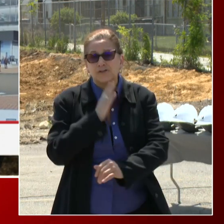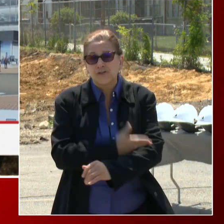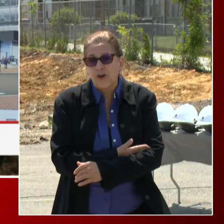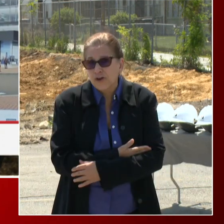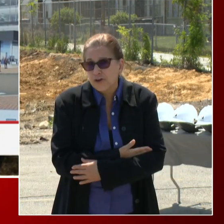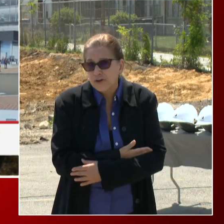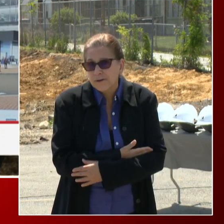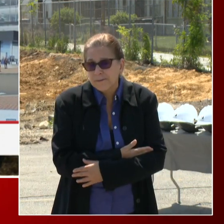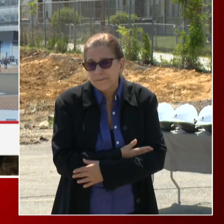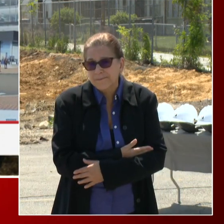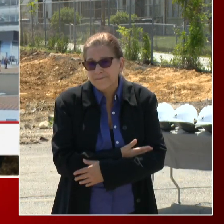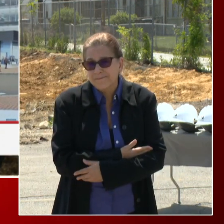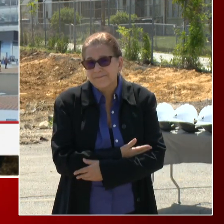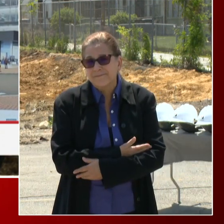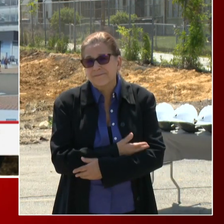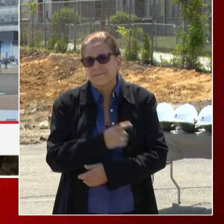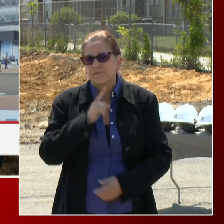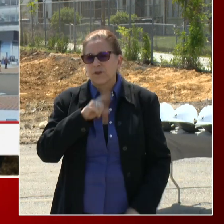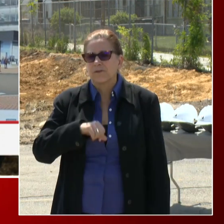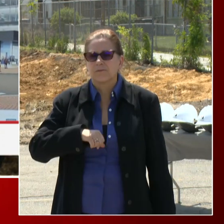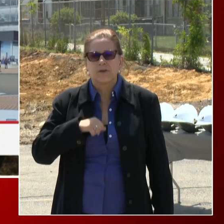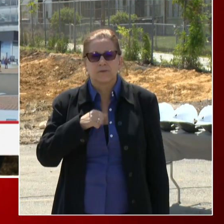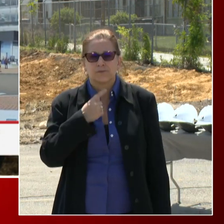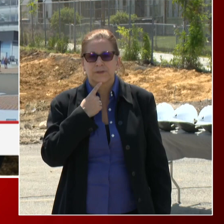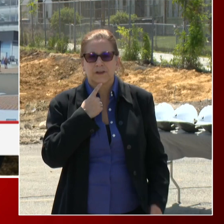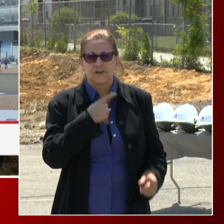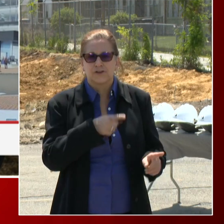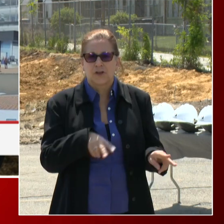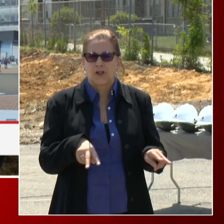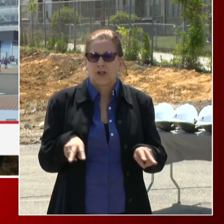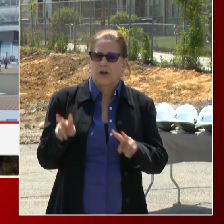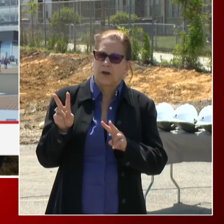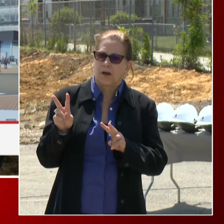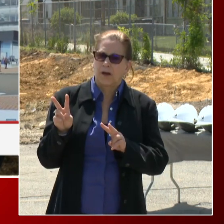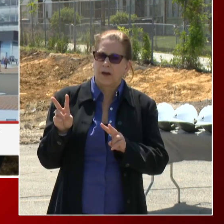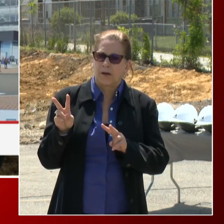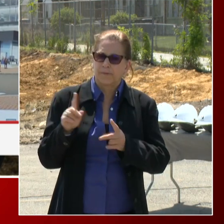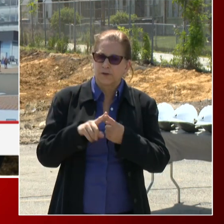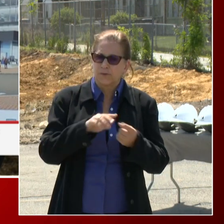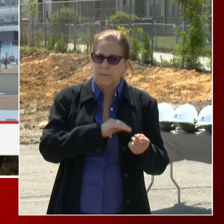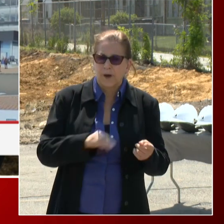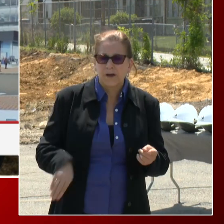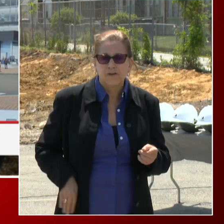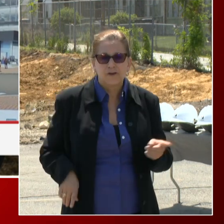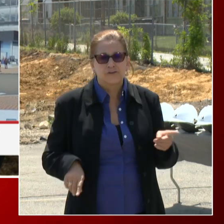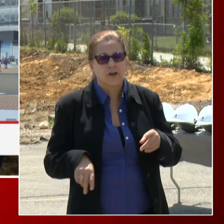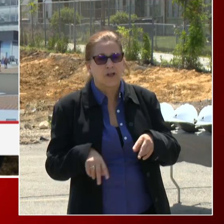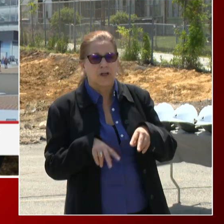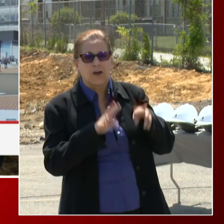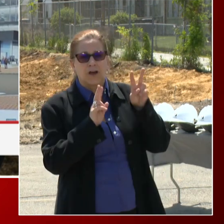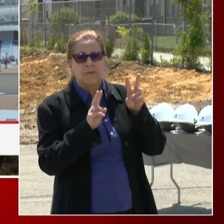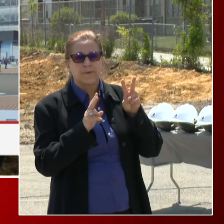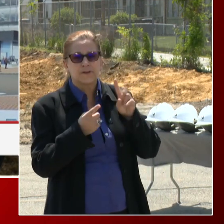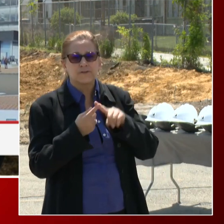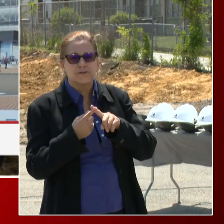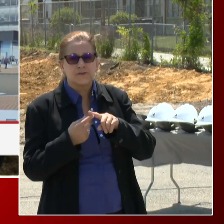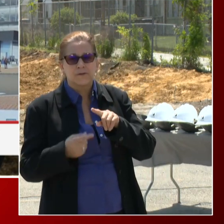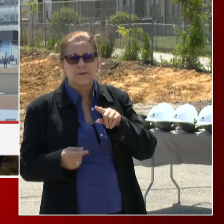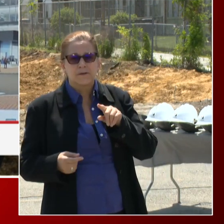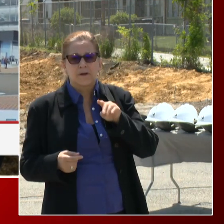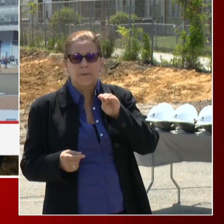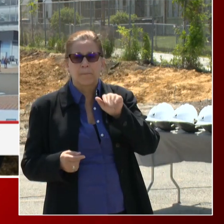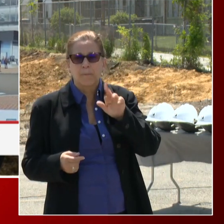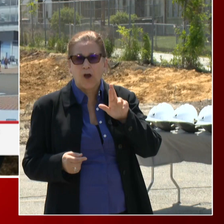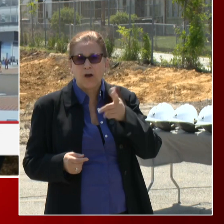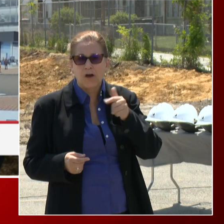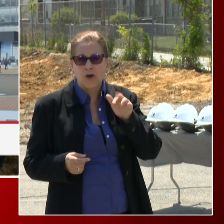am proud to say that she can look up to the mayor, she can look up to Margaret, and she can certainly look up to Robin and say,